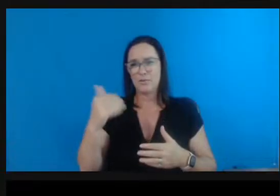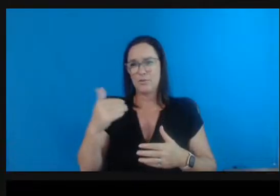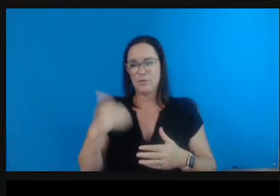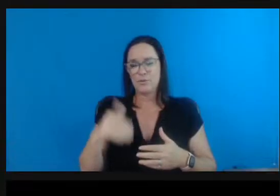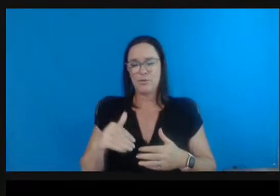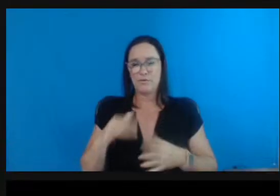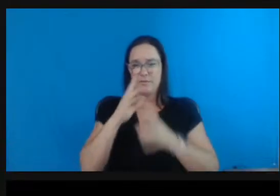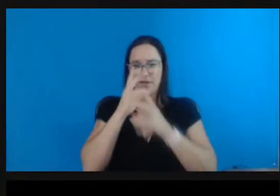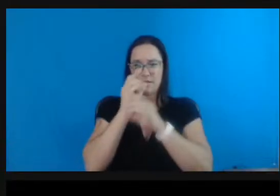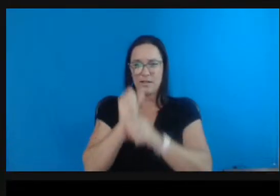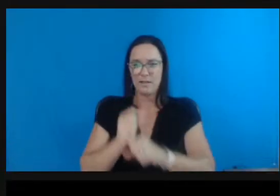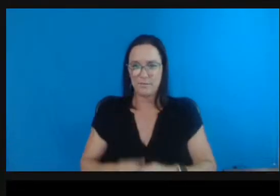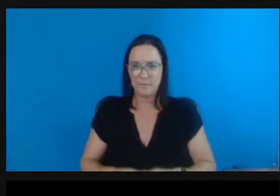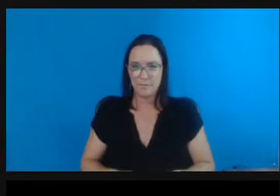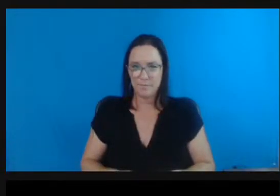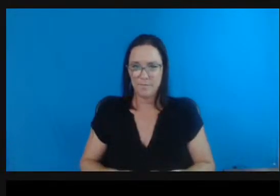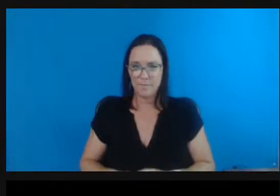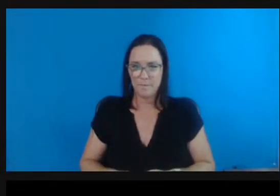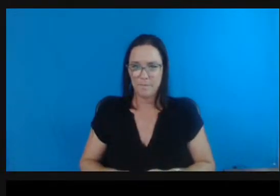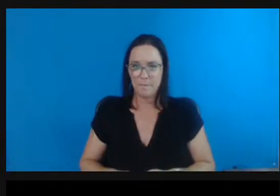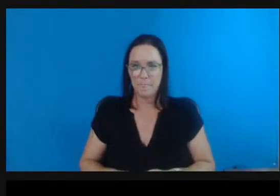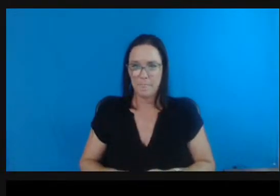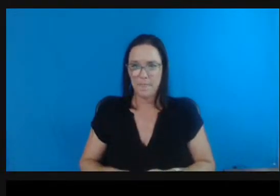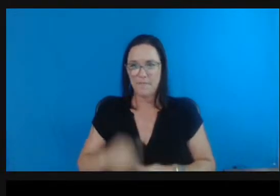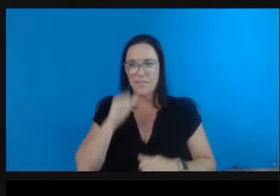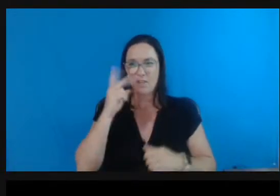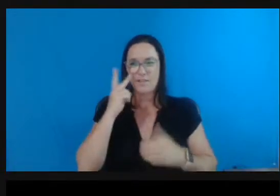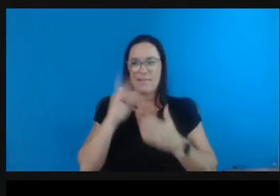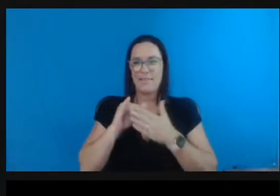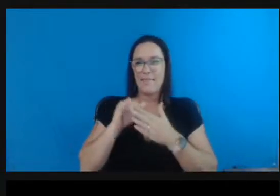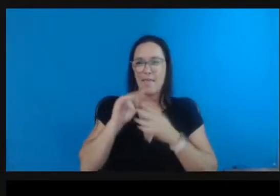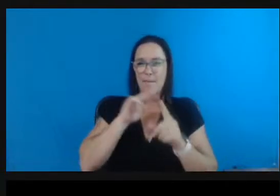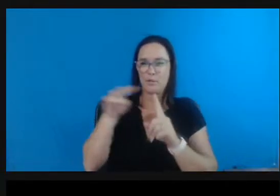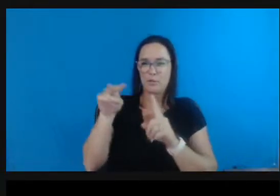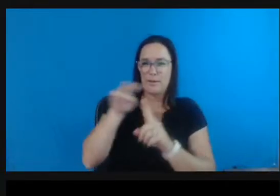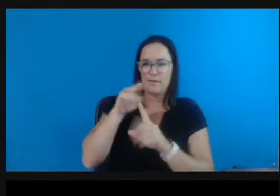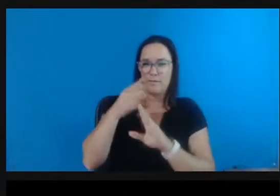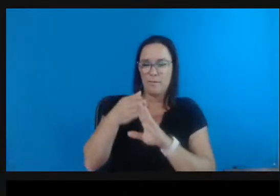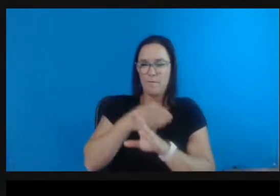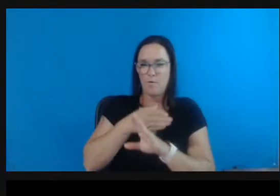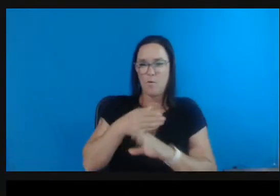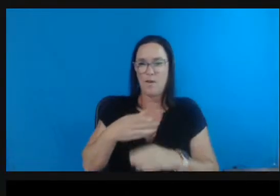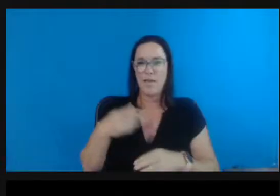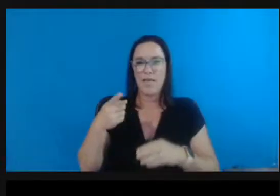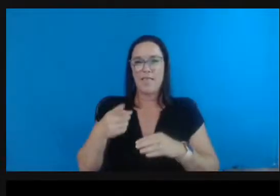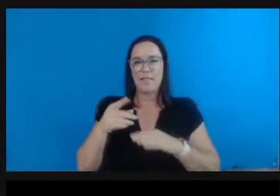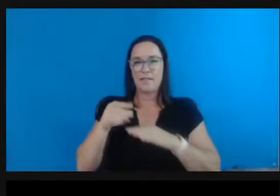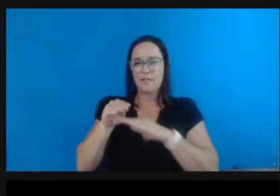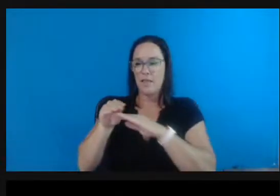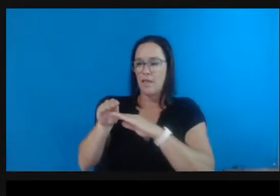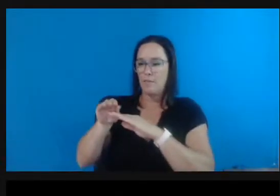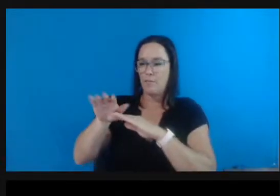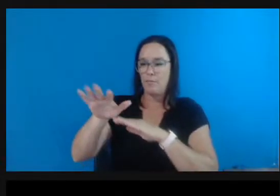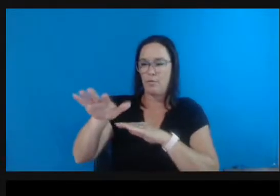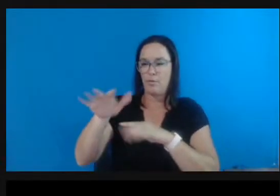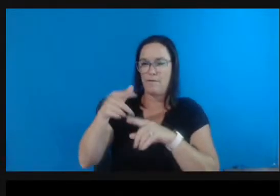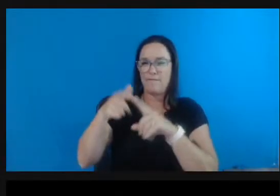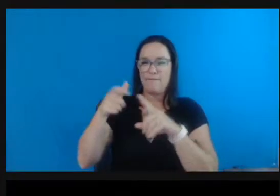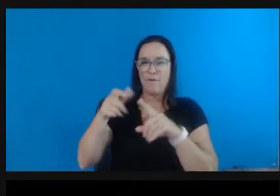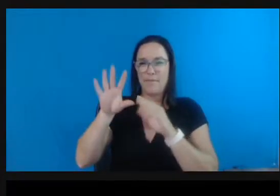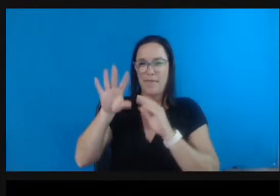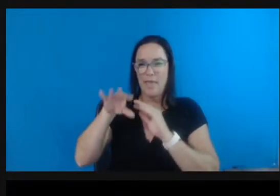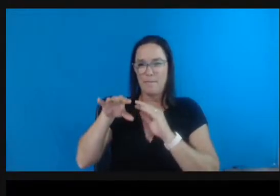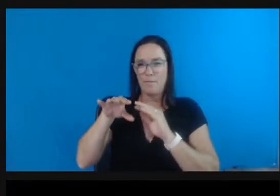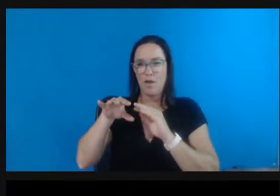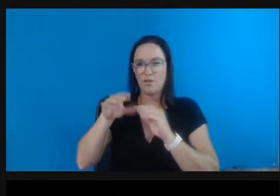me. I haven't quite caught this angle. And so it seems like, this is away from the camera. We talked about the trade winds blowing all this stuff off